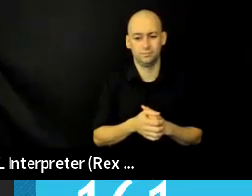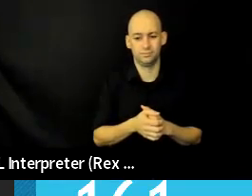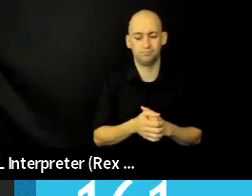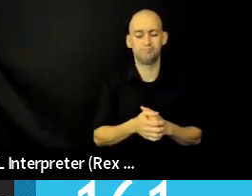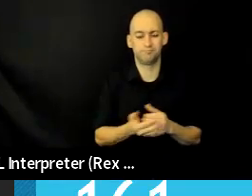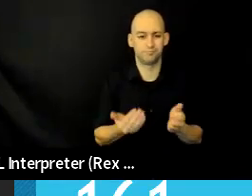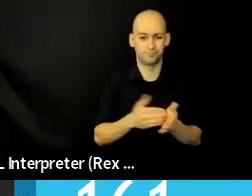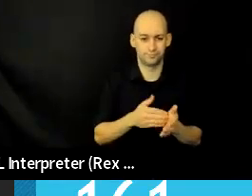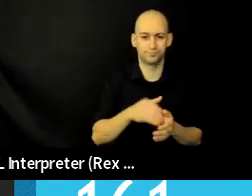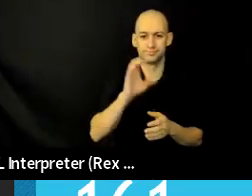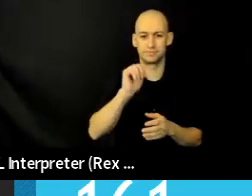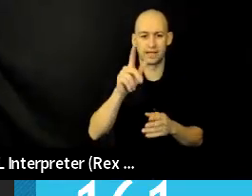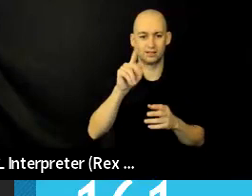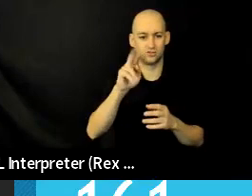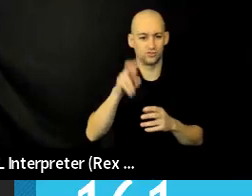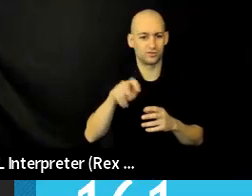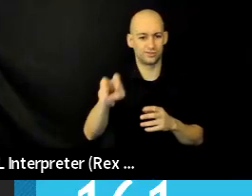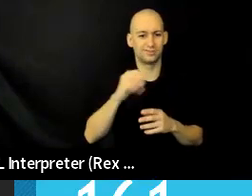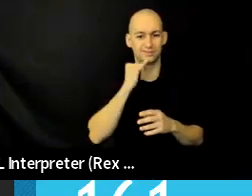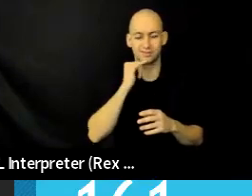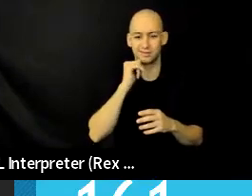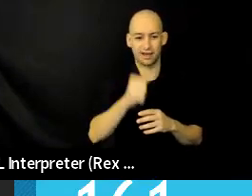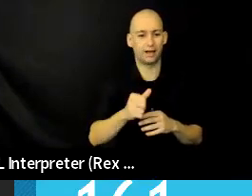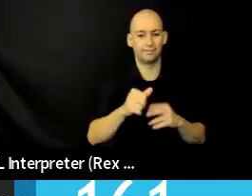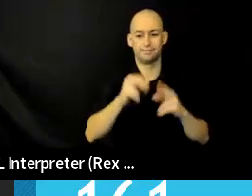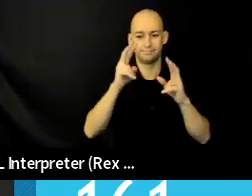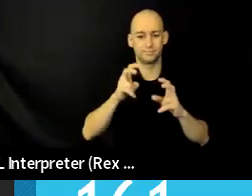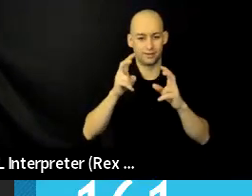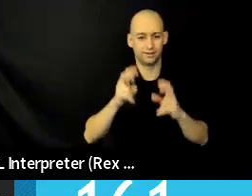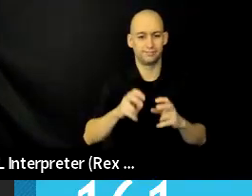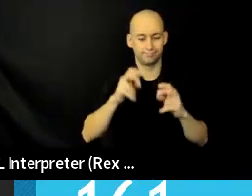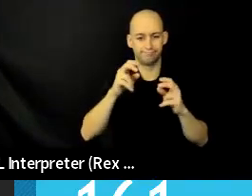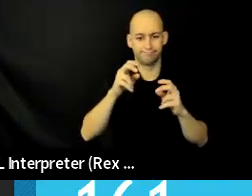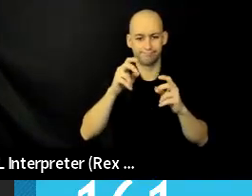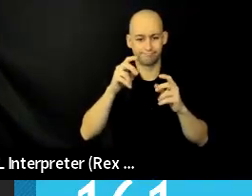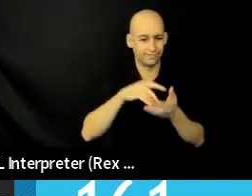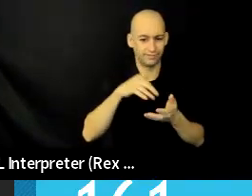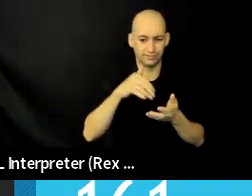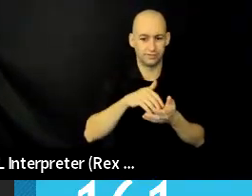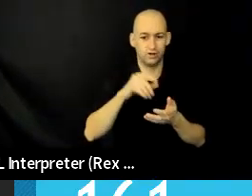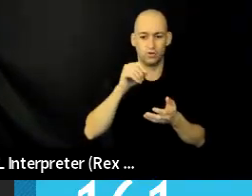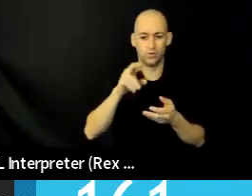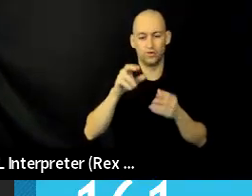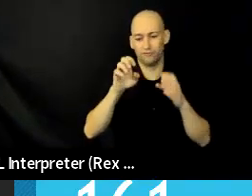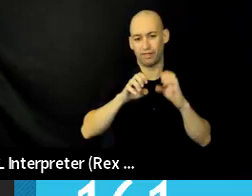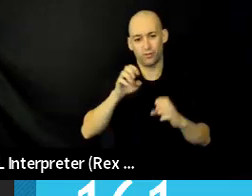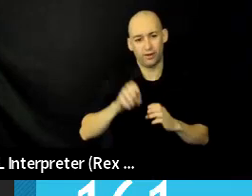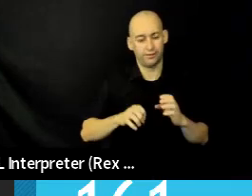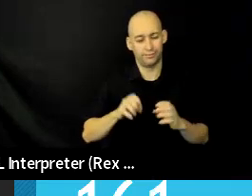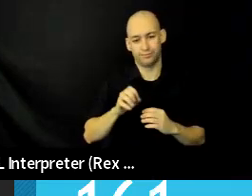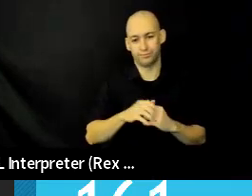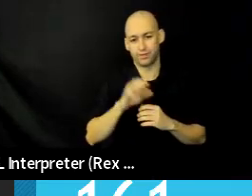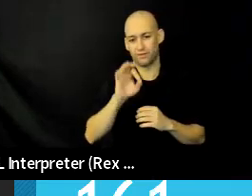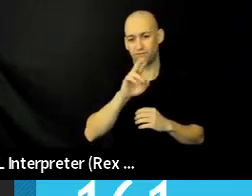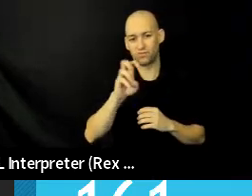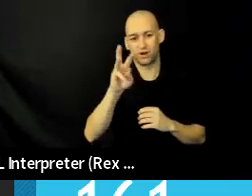Again, Caltrans did not study, analyze, or evaluate a freeway interchange. The presenter today suggested that the county